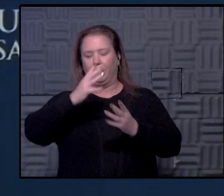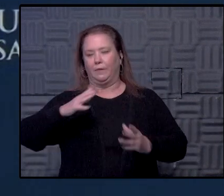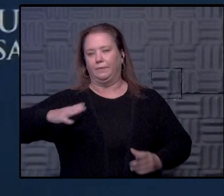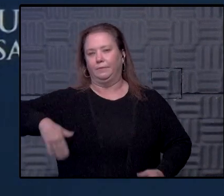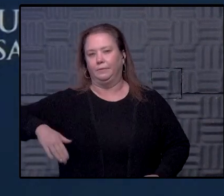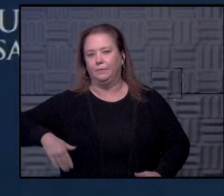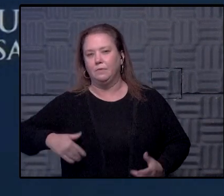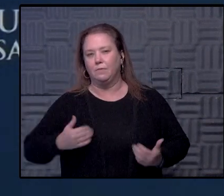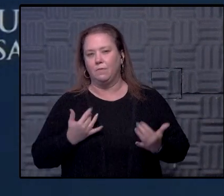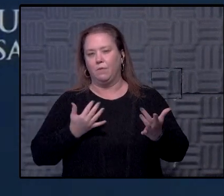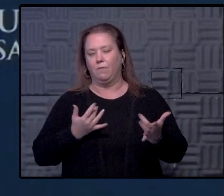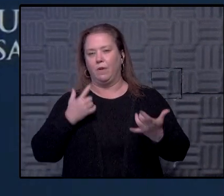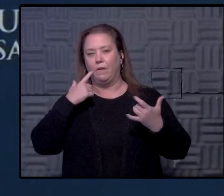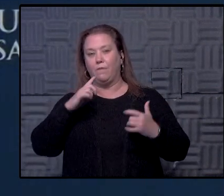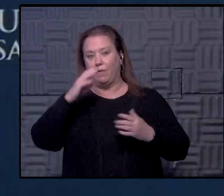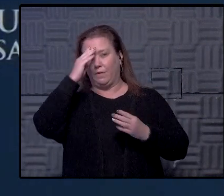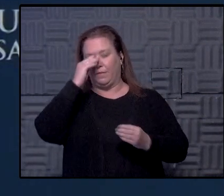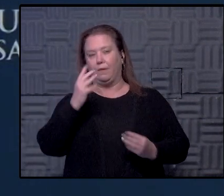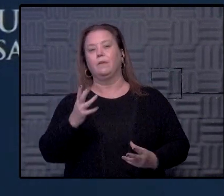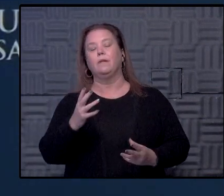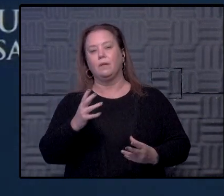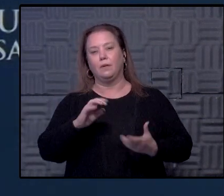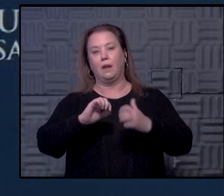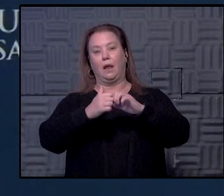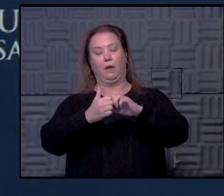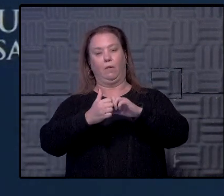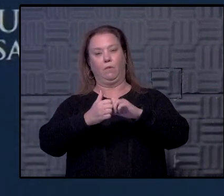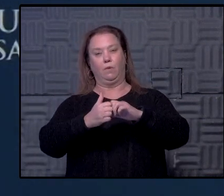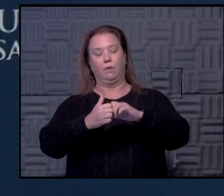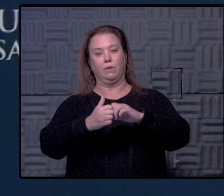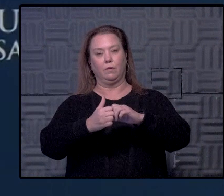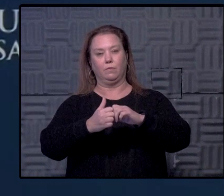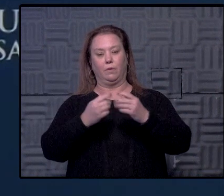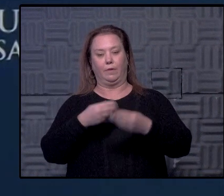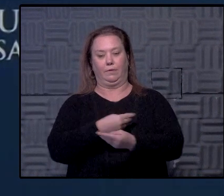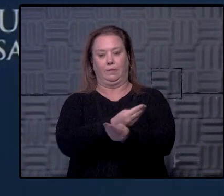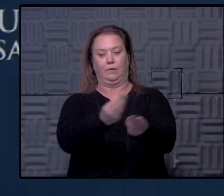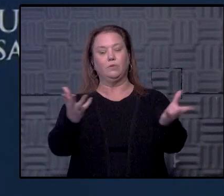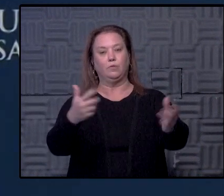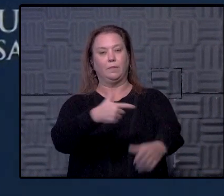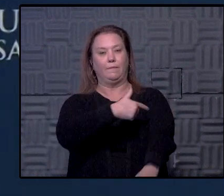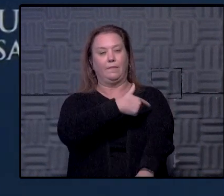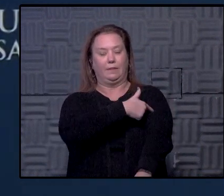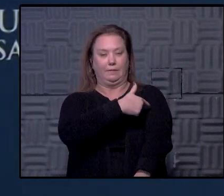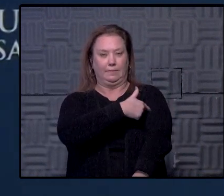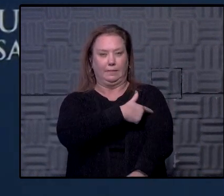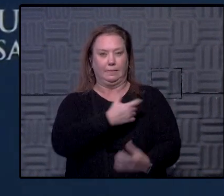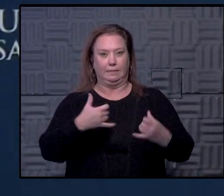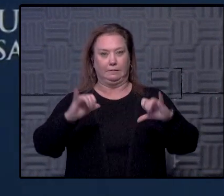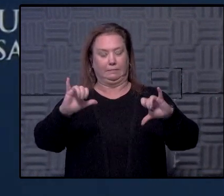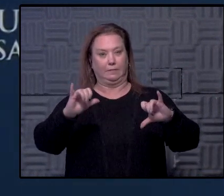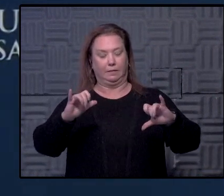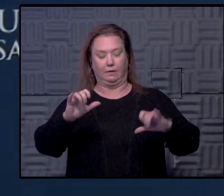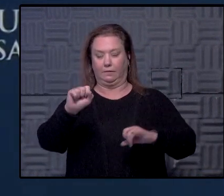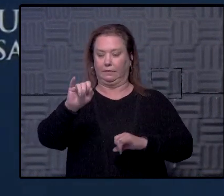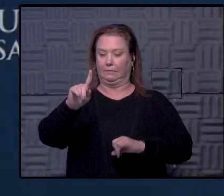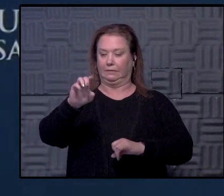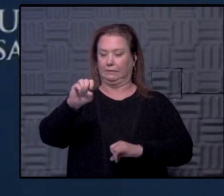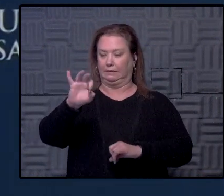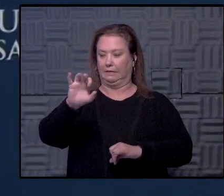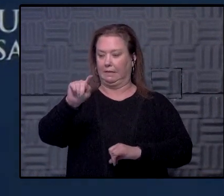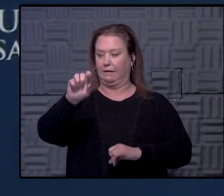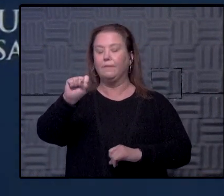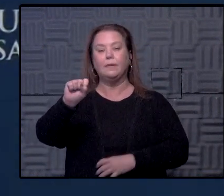that guidance in regards to the logistics of how we're actually going to distribute the vaccine, and if there are side effects that we're going to have to